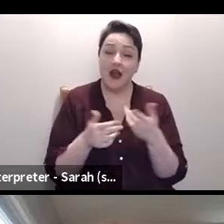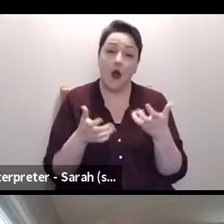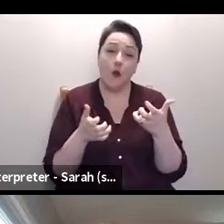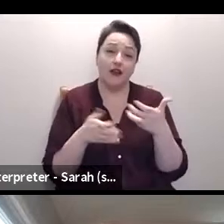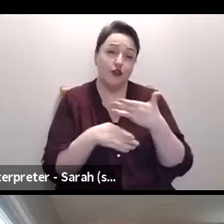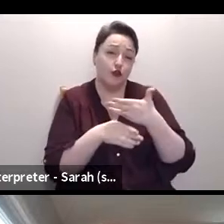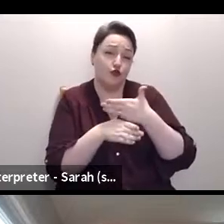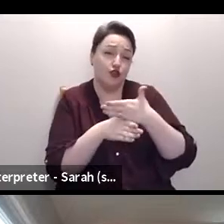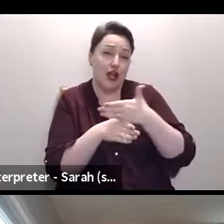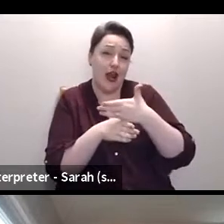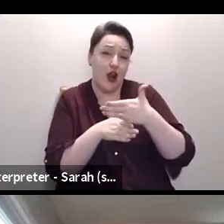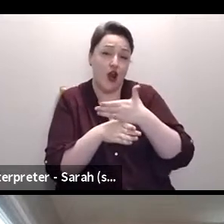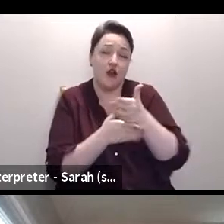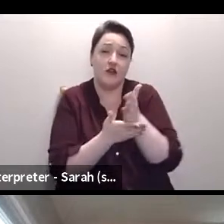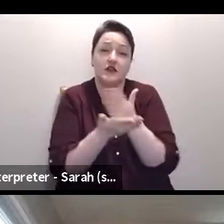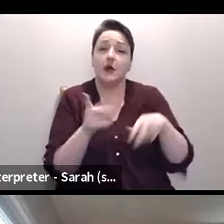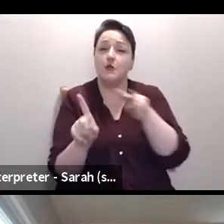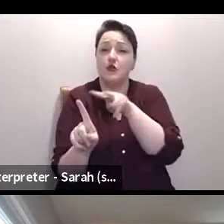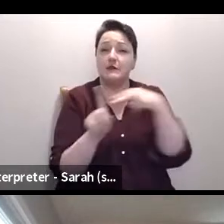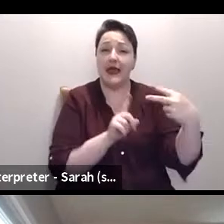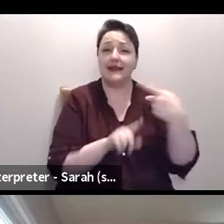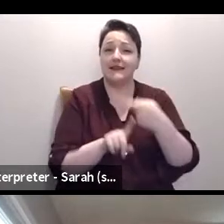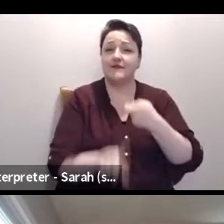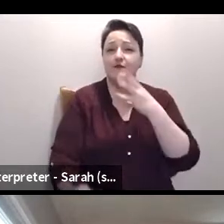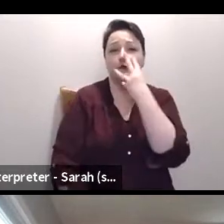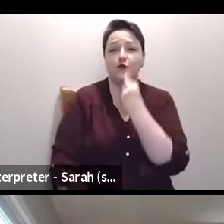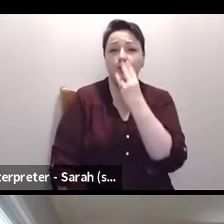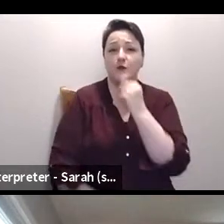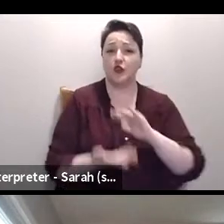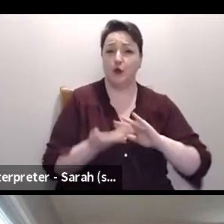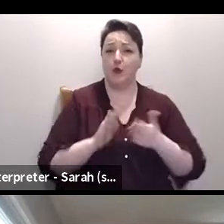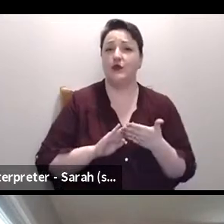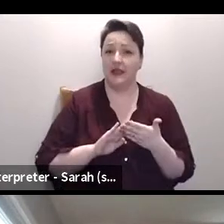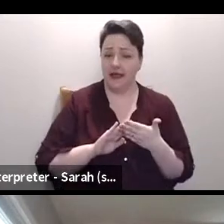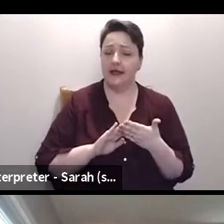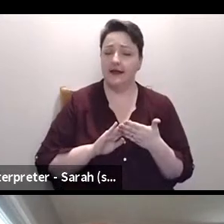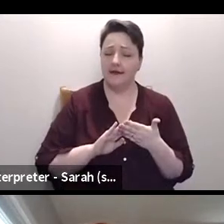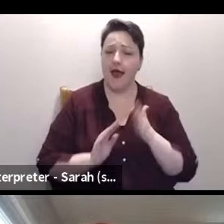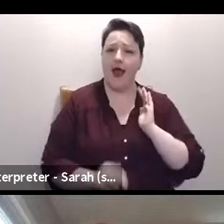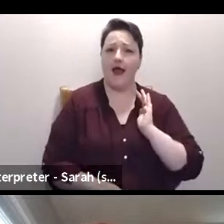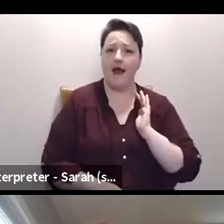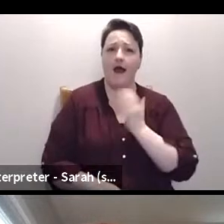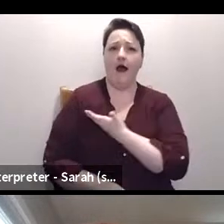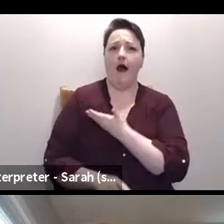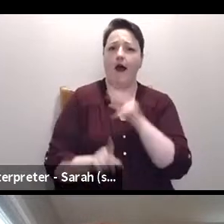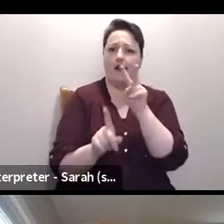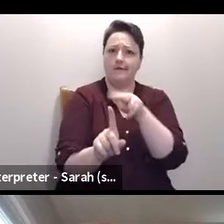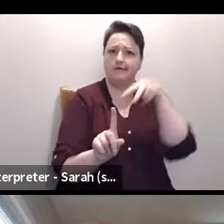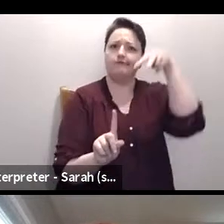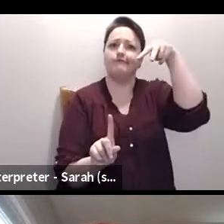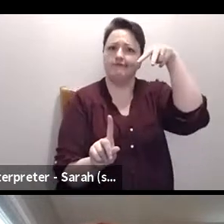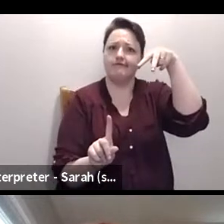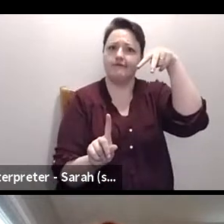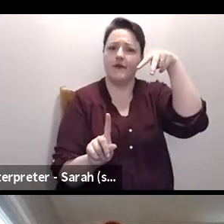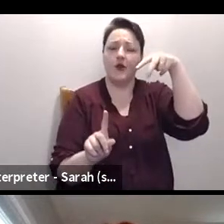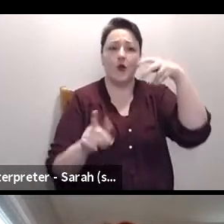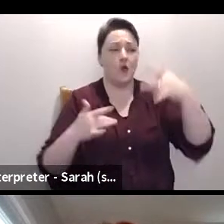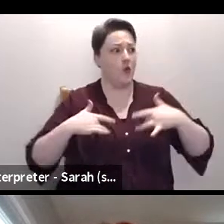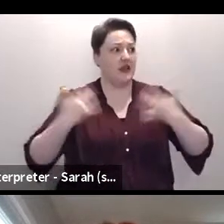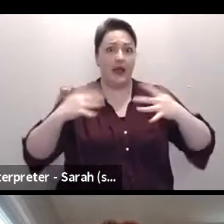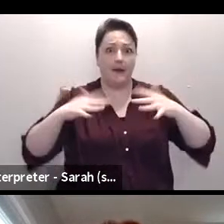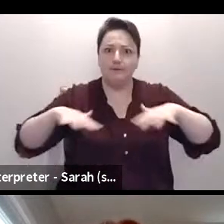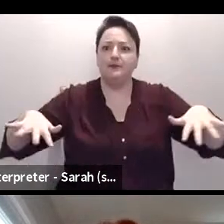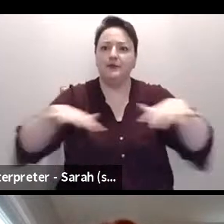some perspectives from the Jewish community about sort of how we're sort of seeing things take shape in Oregon.